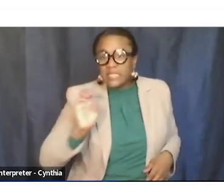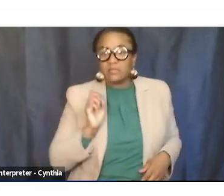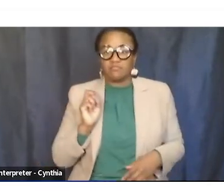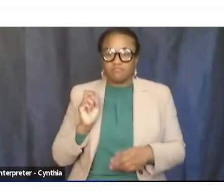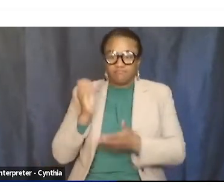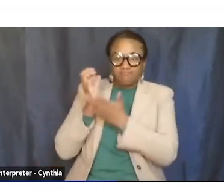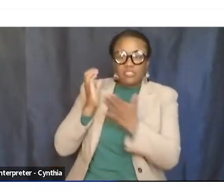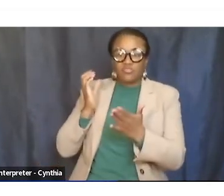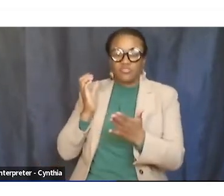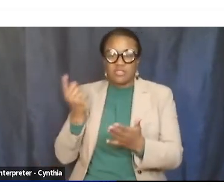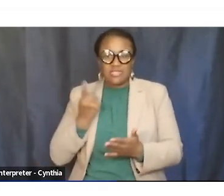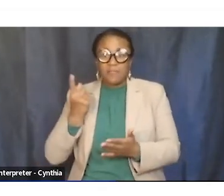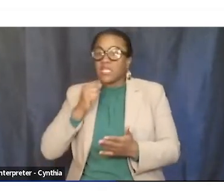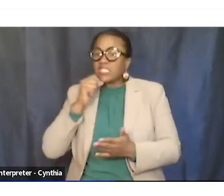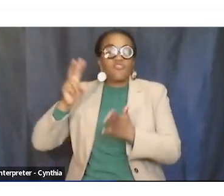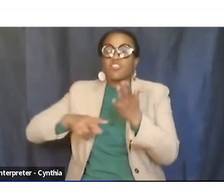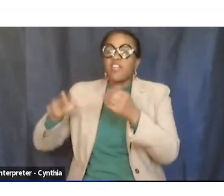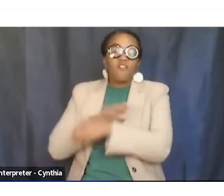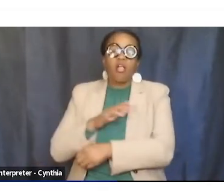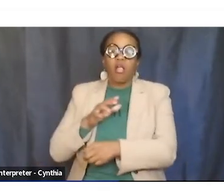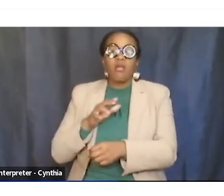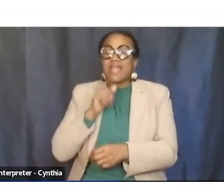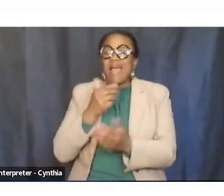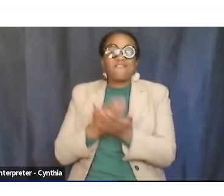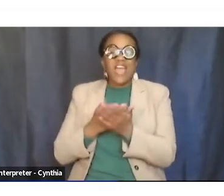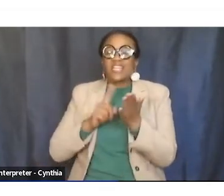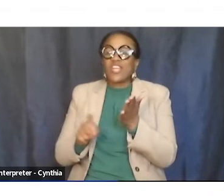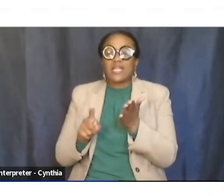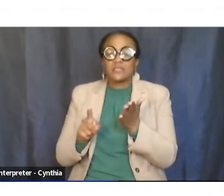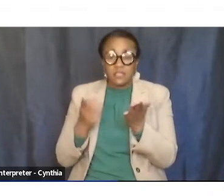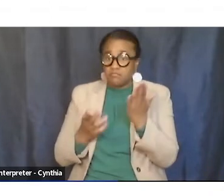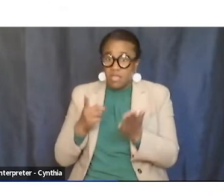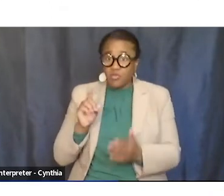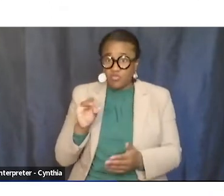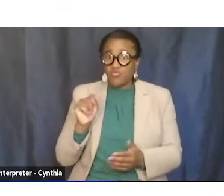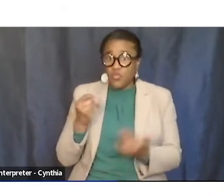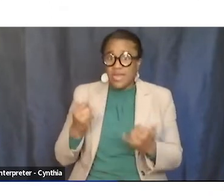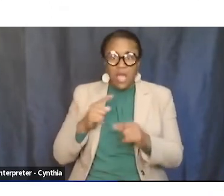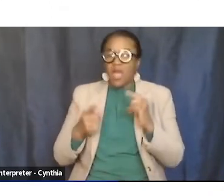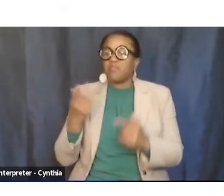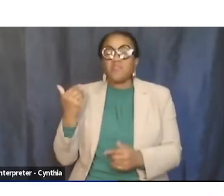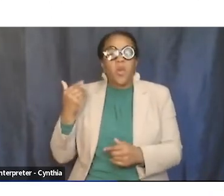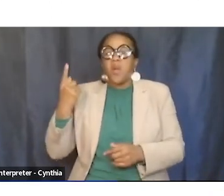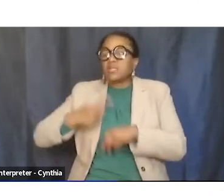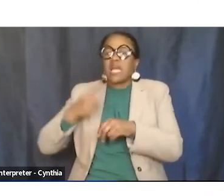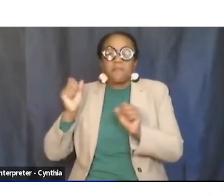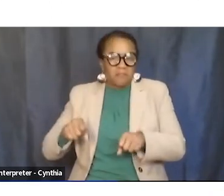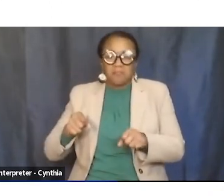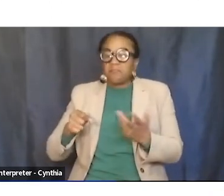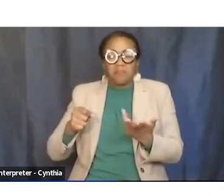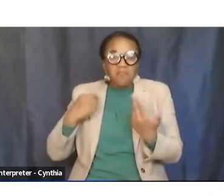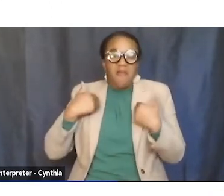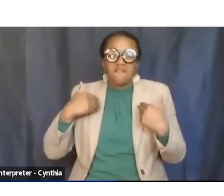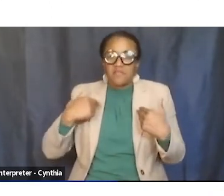have not read through all the way, that they have not fact checked. Maybe you do it now, but at least one time you've done it. And I catch myself from doing